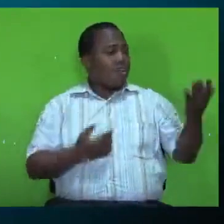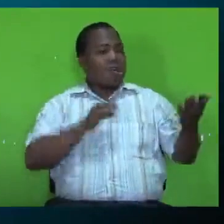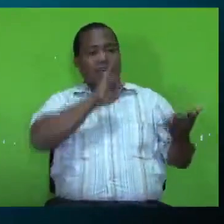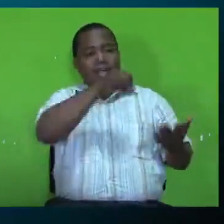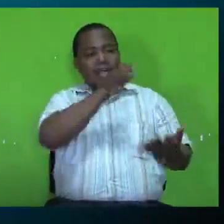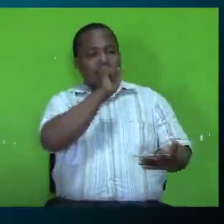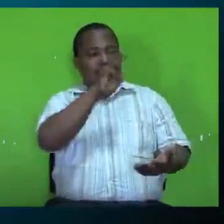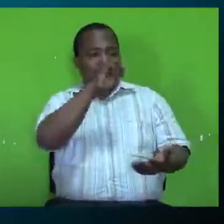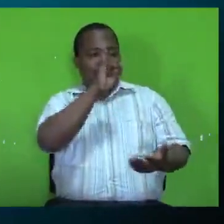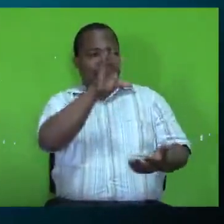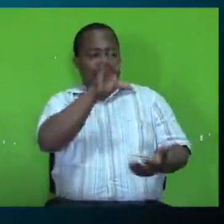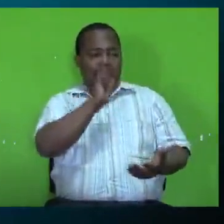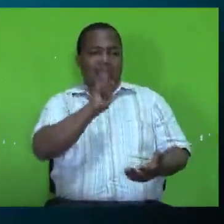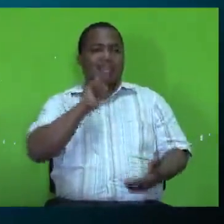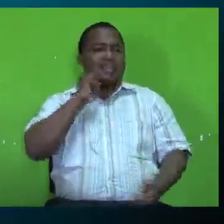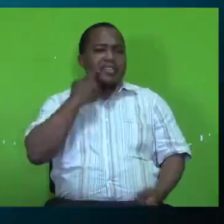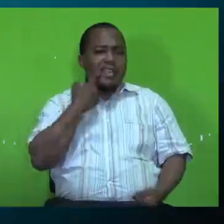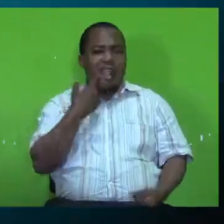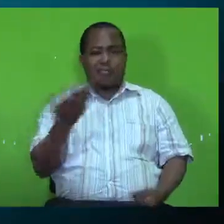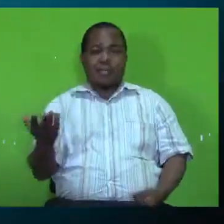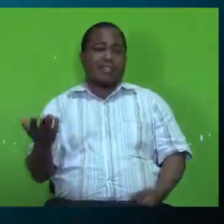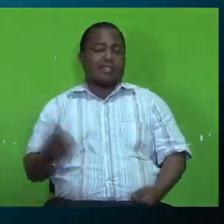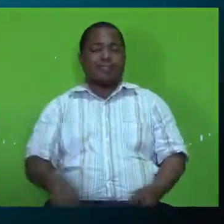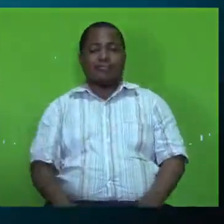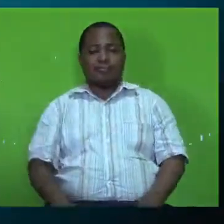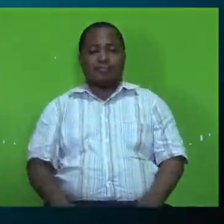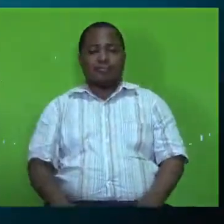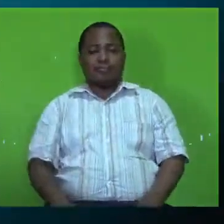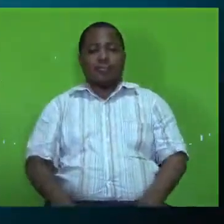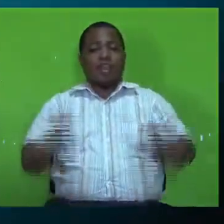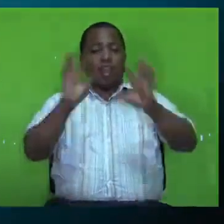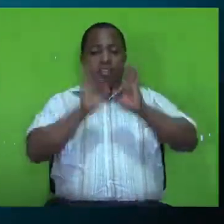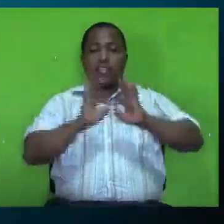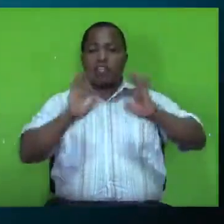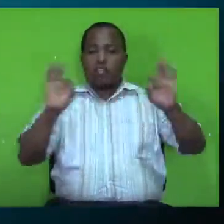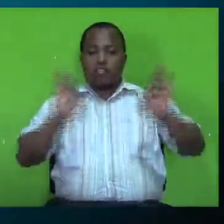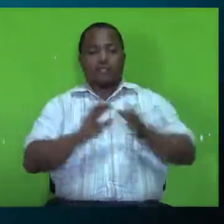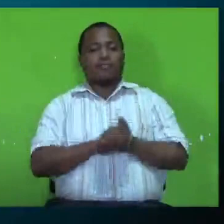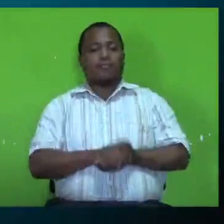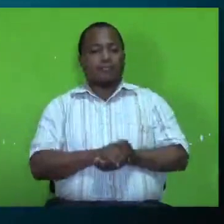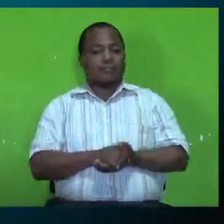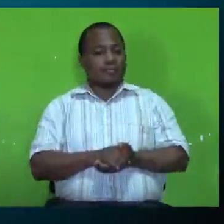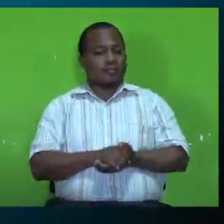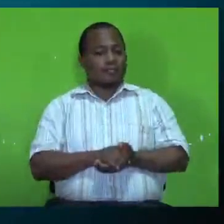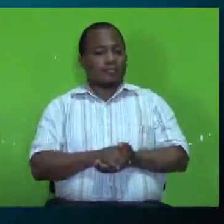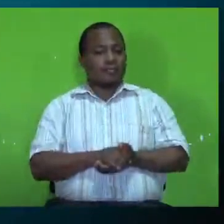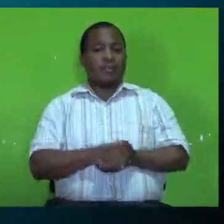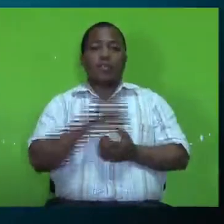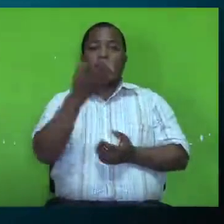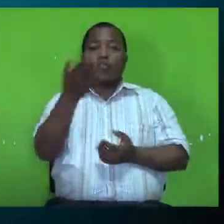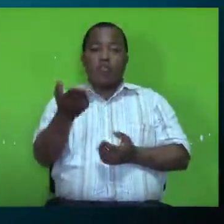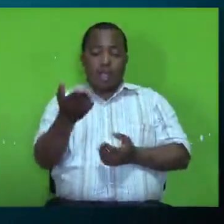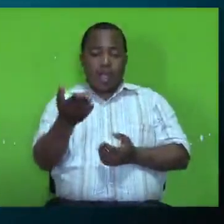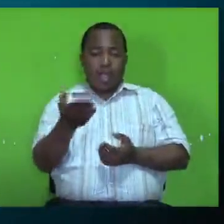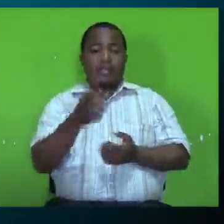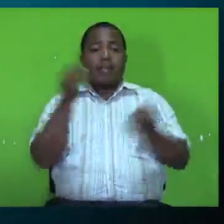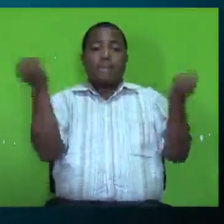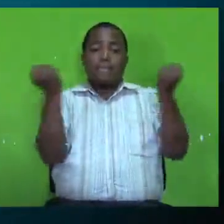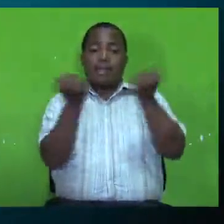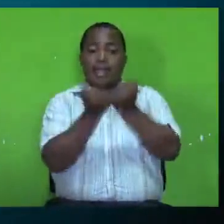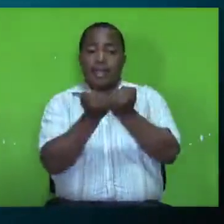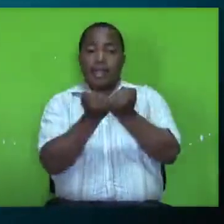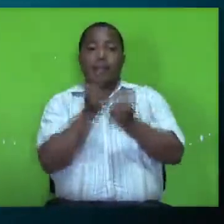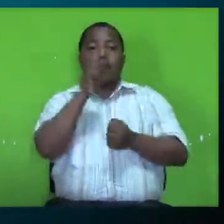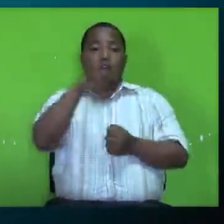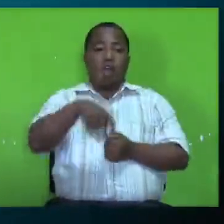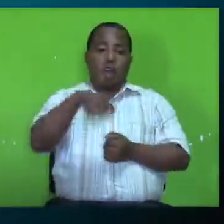Jamila? Try, please. Very nice, my dears. Phloem tissue is made